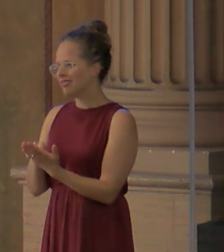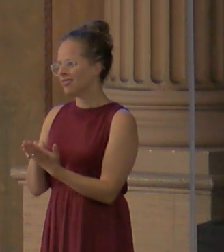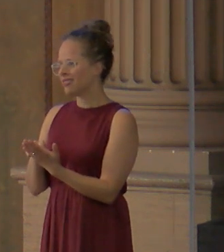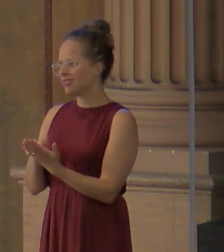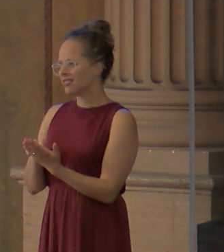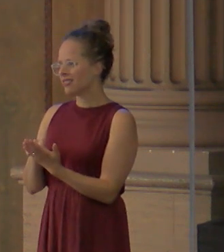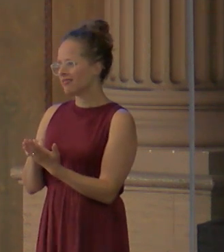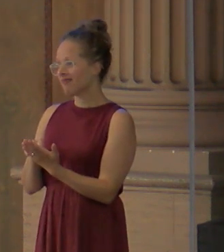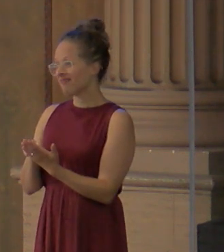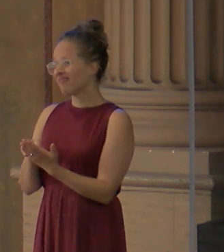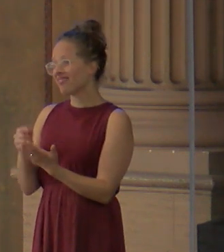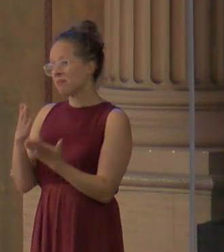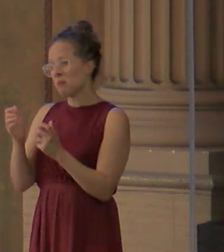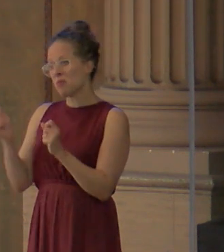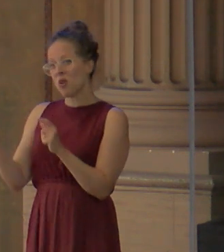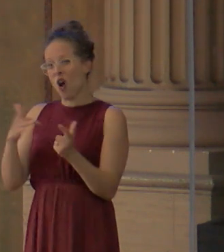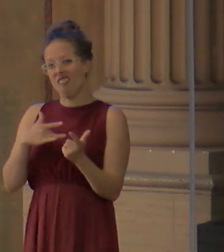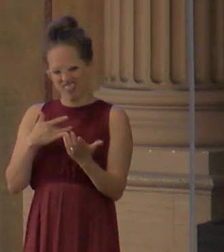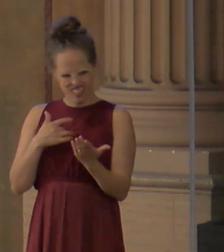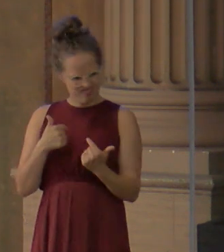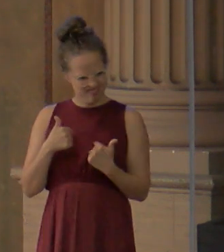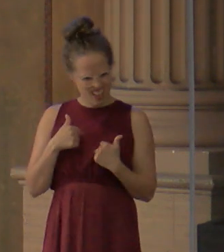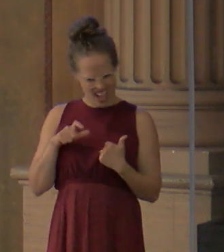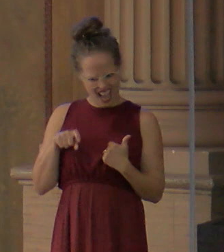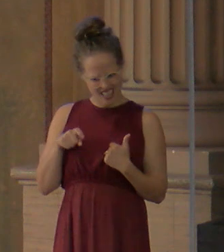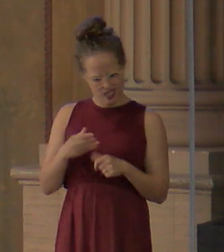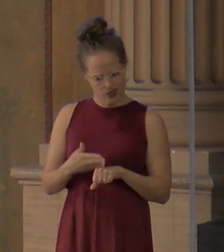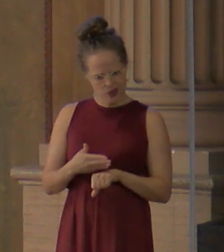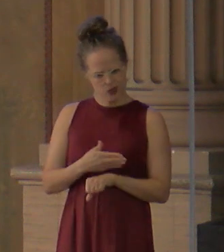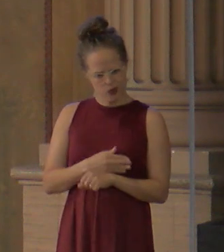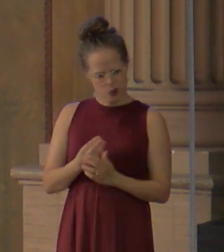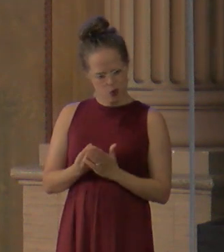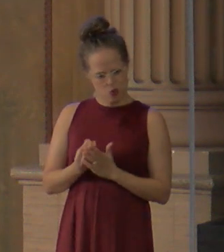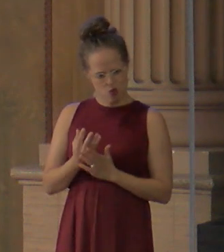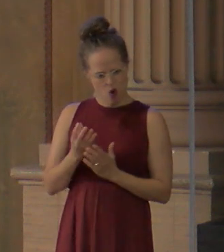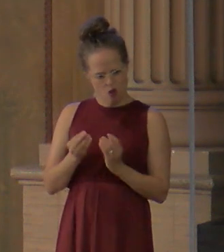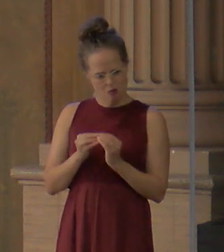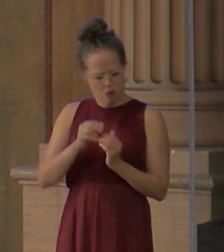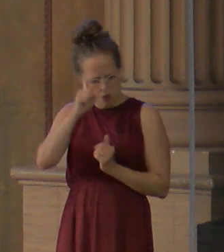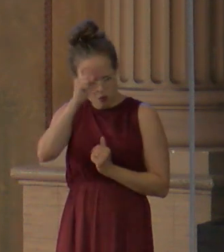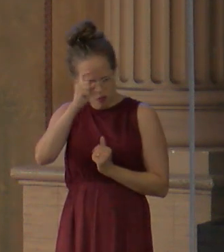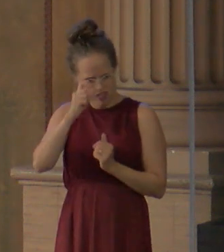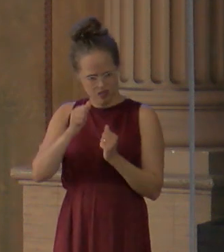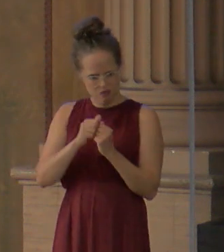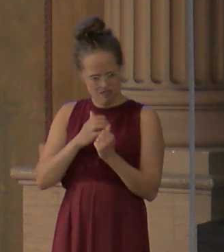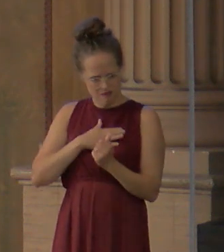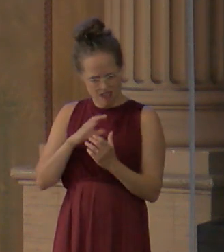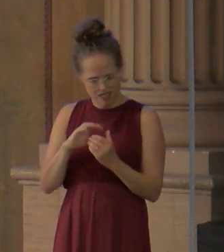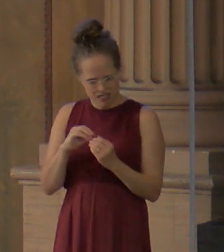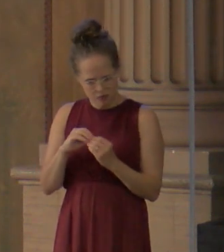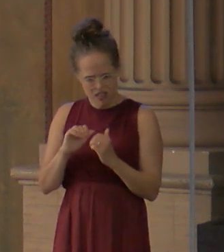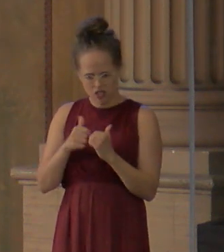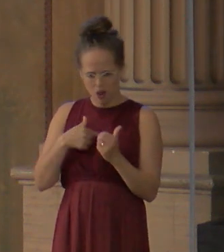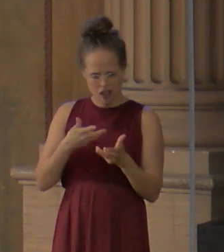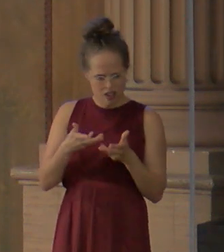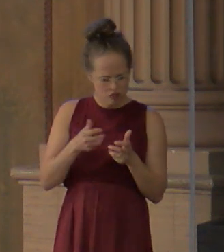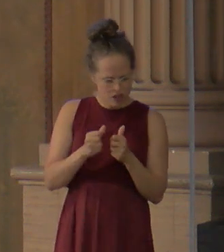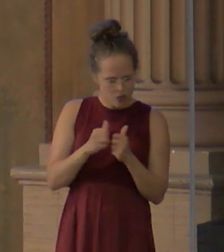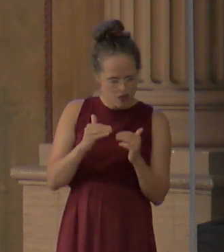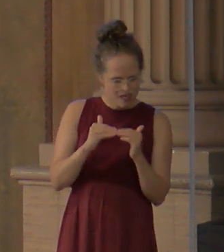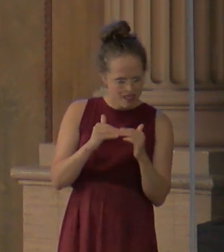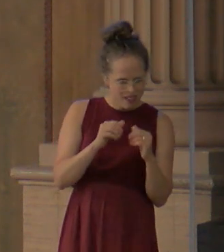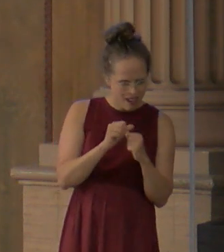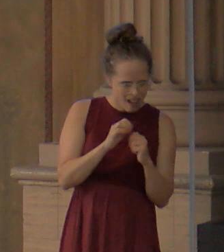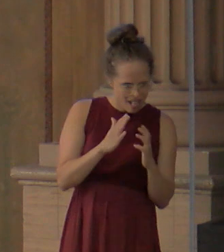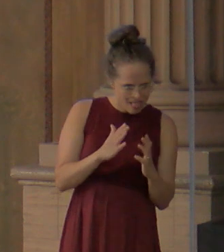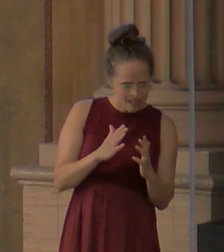I communicate and how I speak to family and friends and my wife or my husband or my kids or online. How do I interact with colleagues? It's